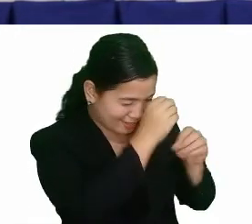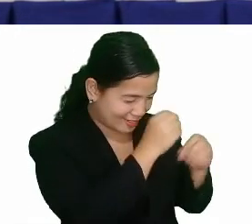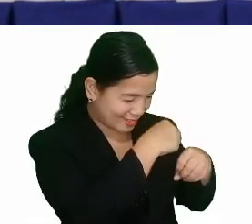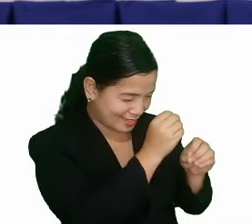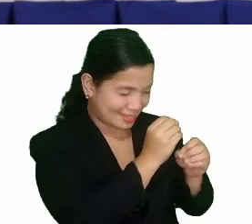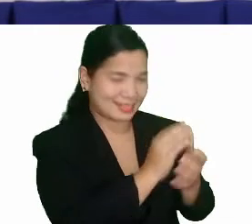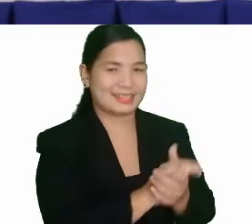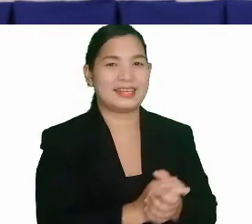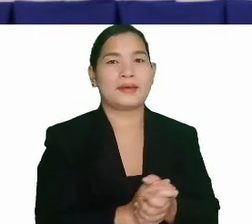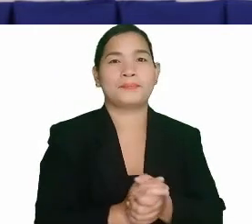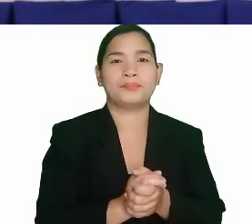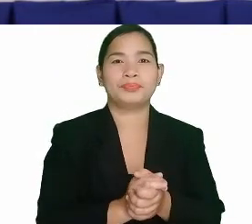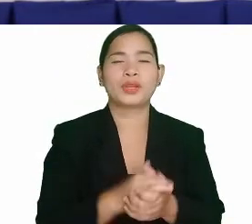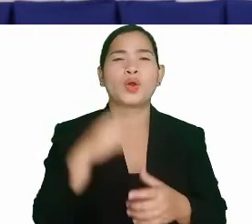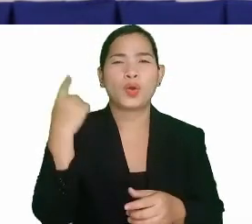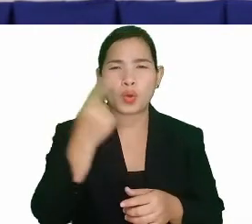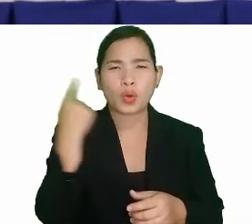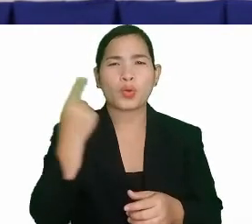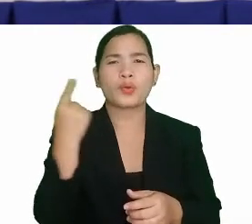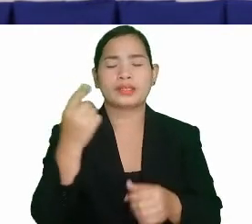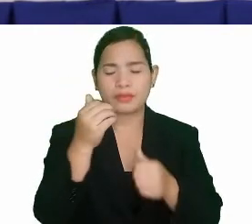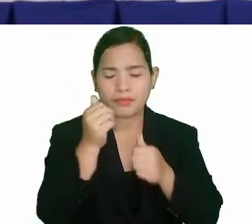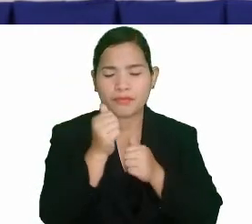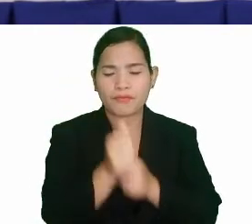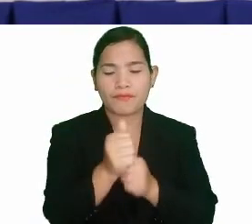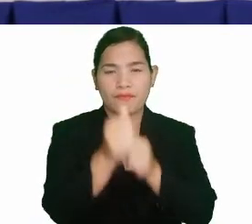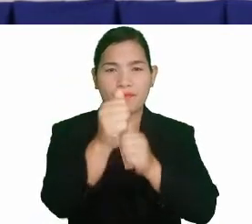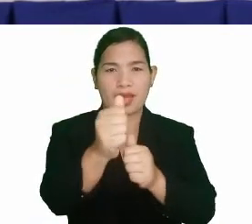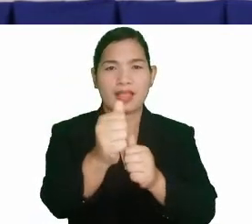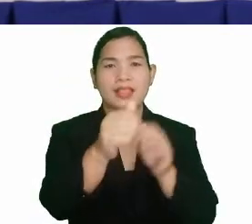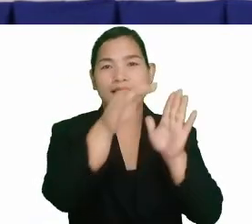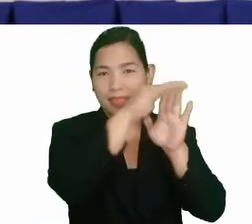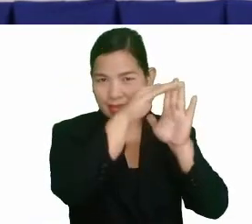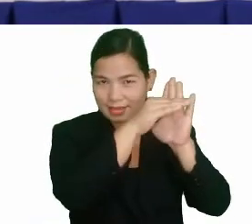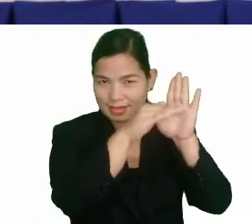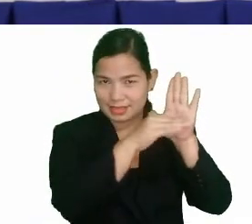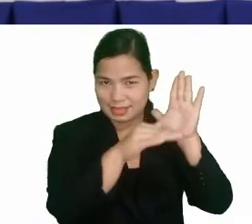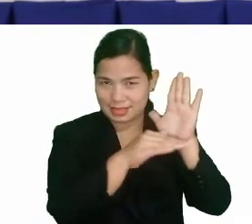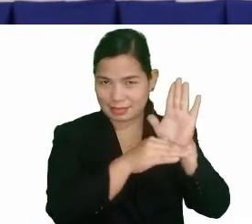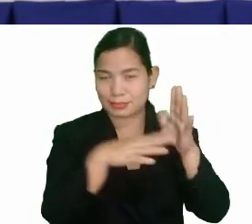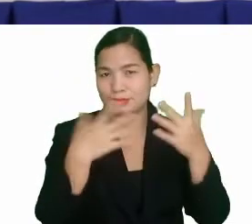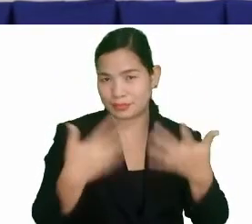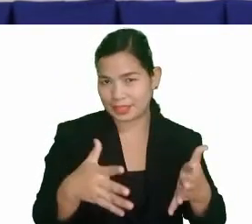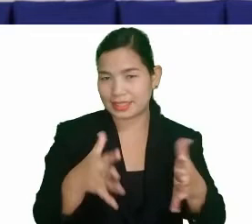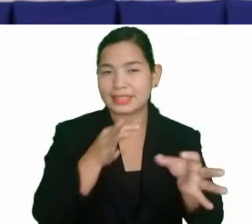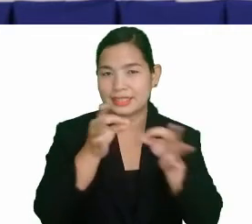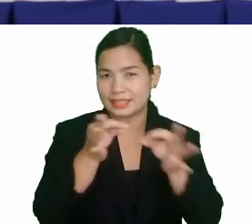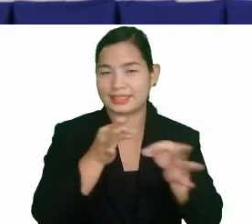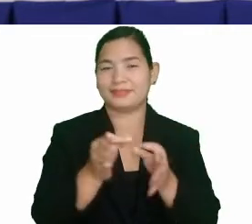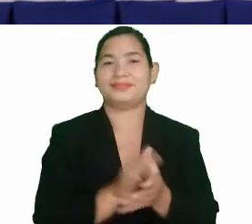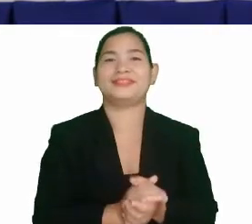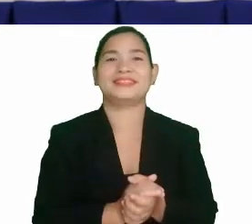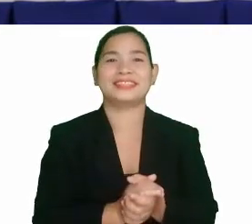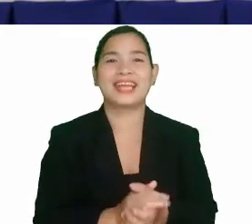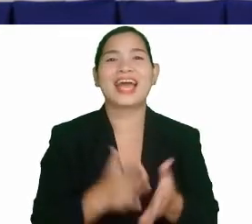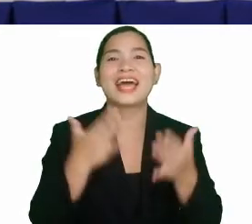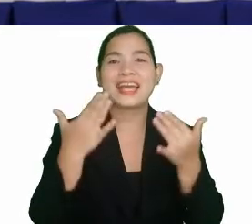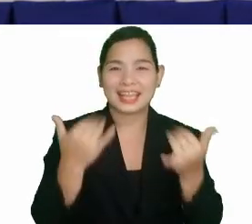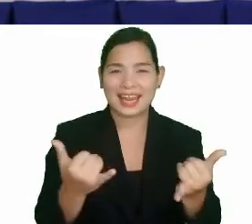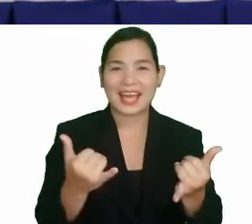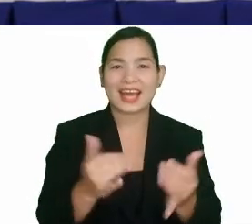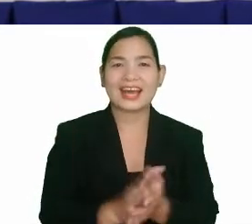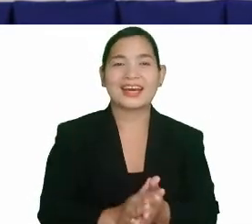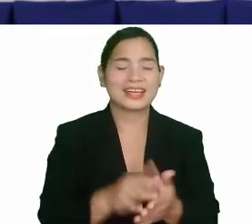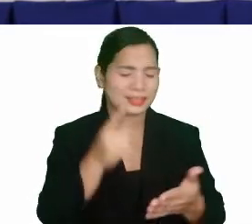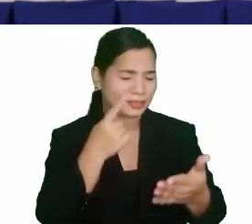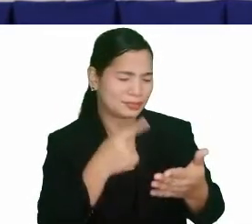safely in a microscope, always follow the steps discussed previously. Alright then, let us try to